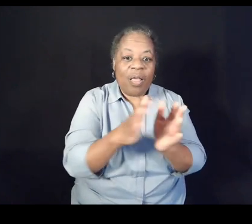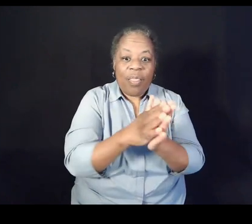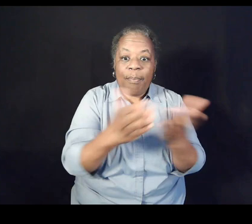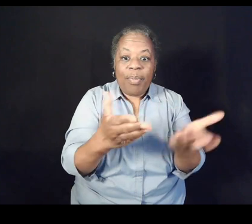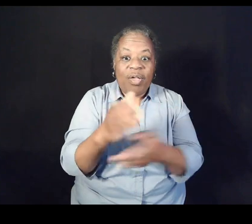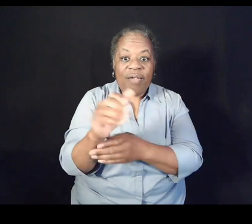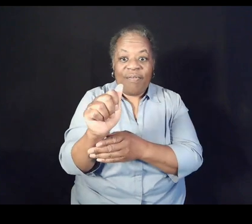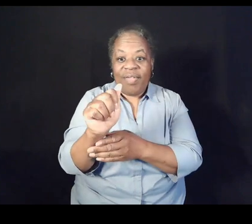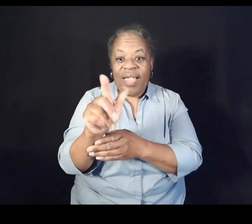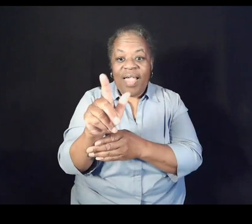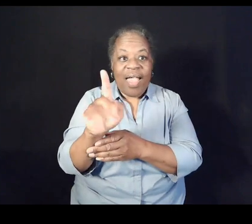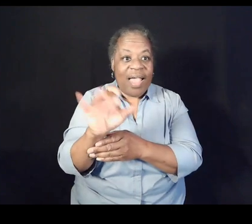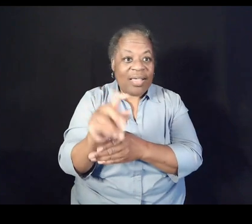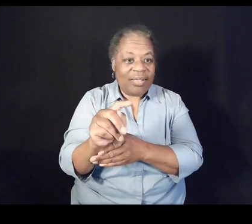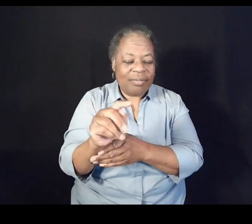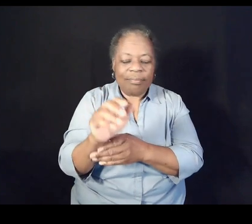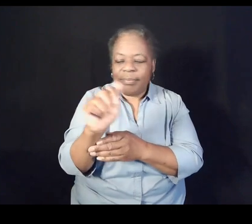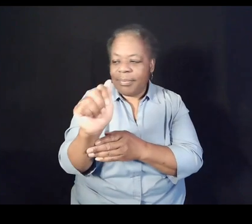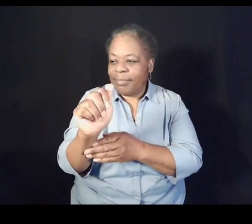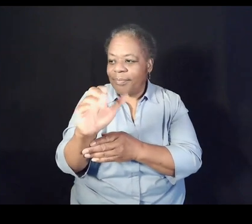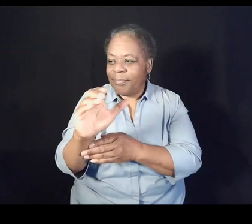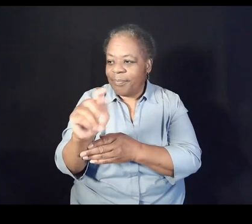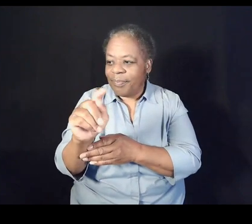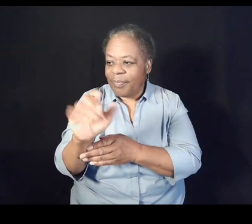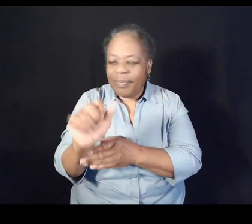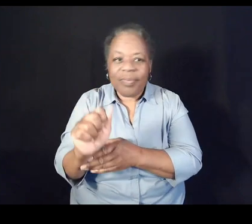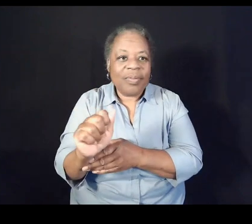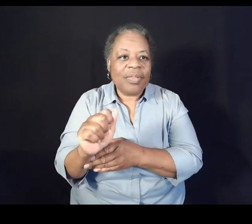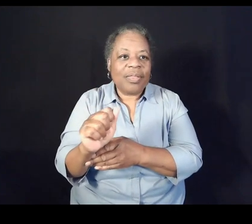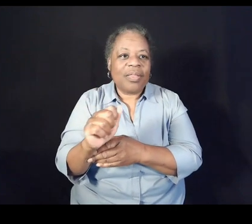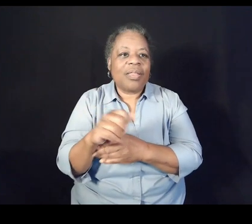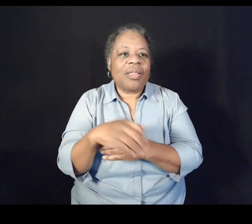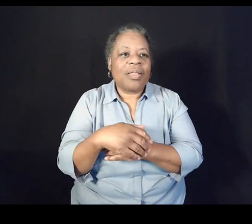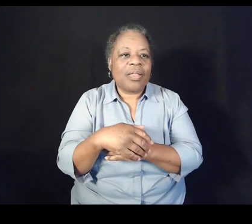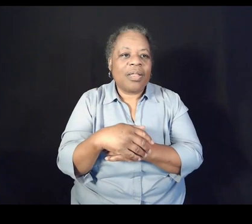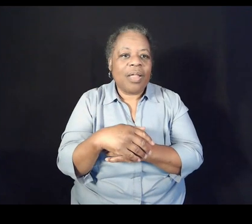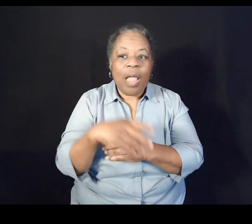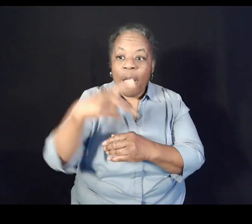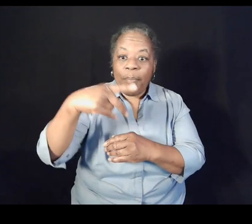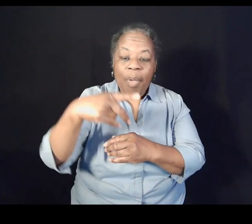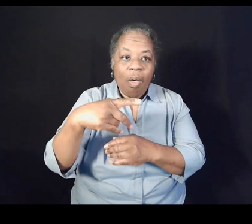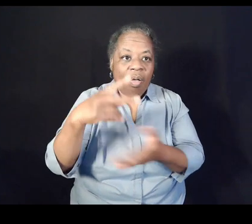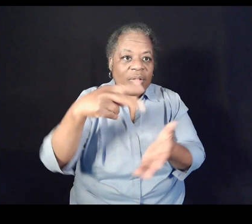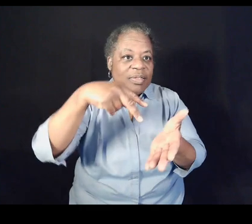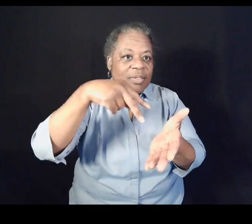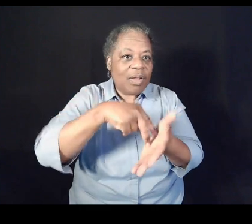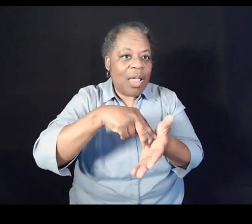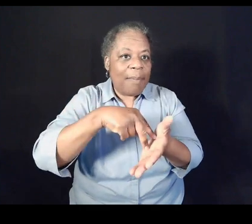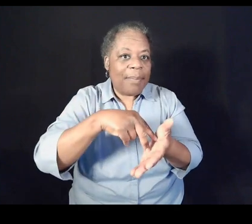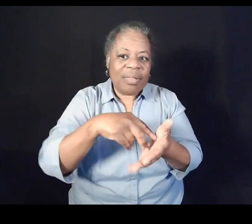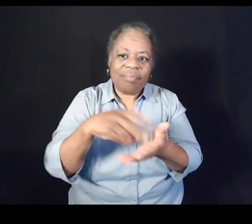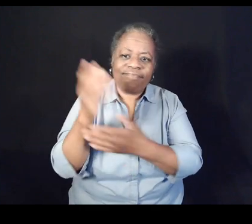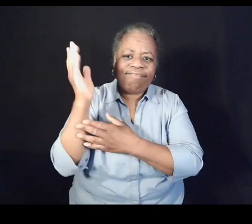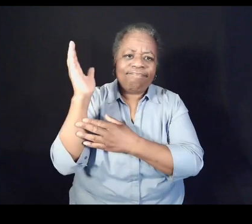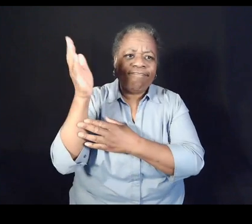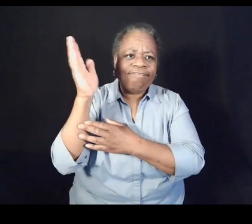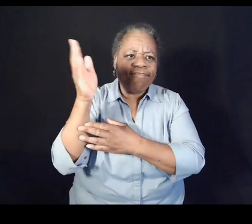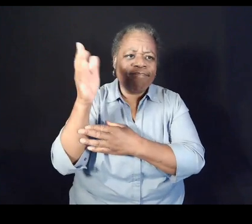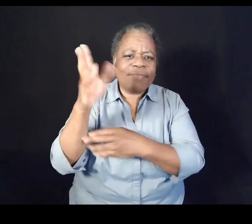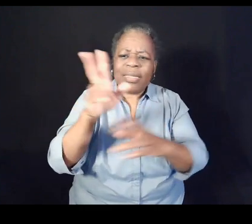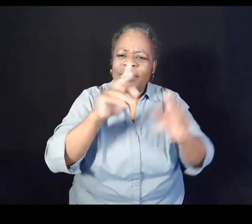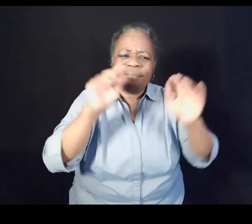that after looking and listening for a while, Paul stood up among them and said, "People of